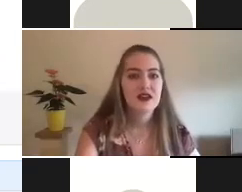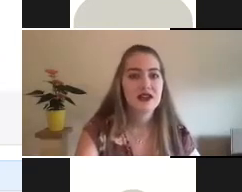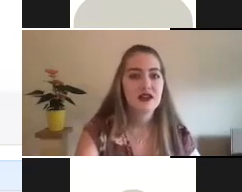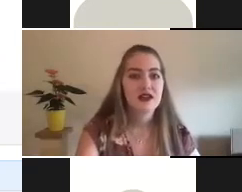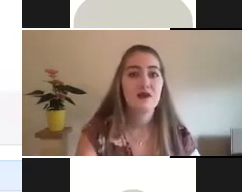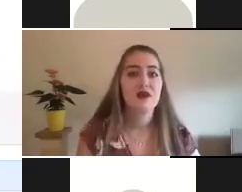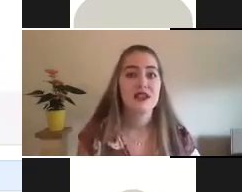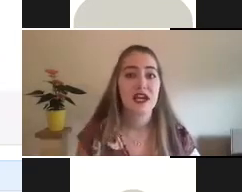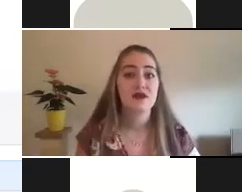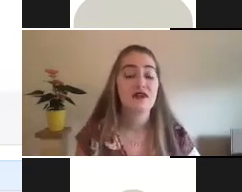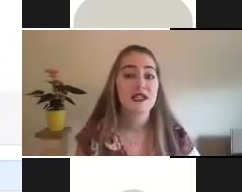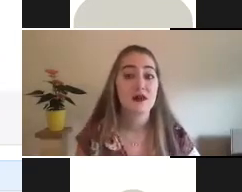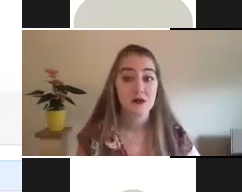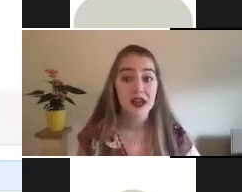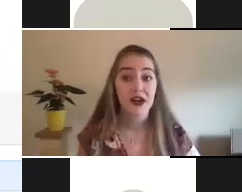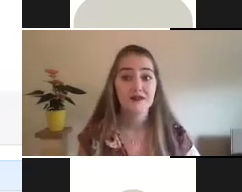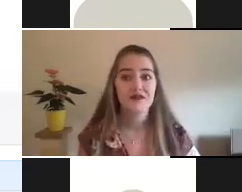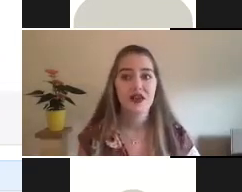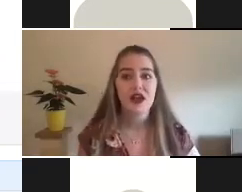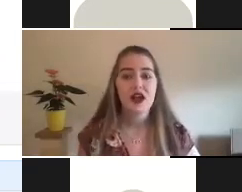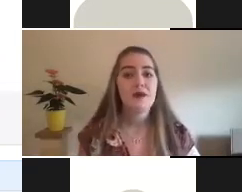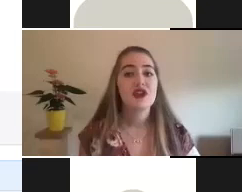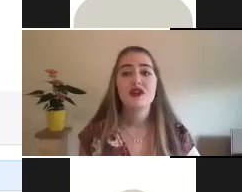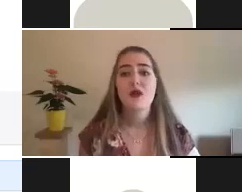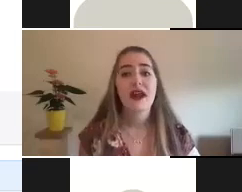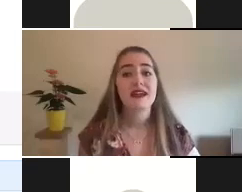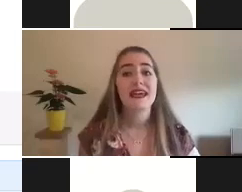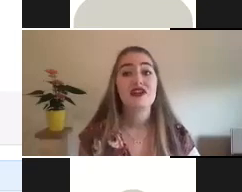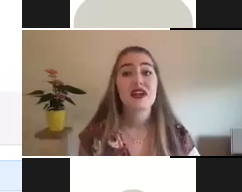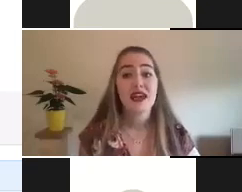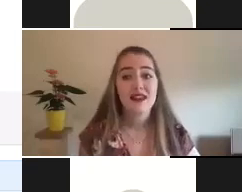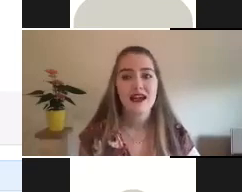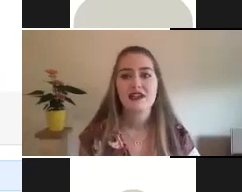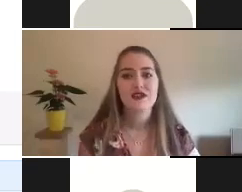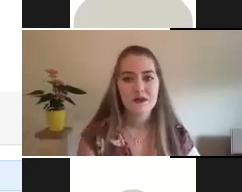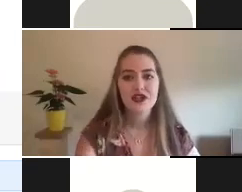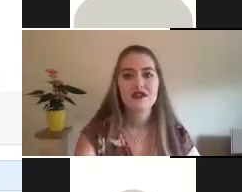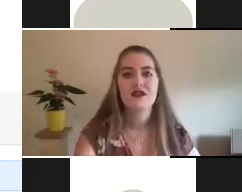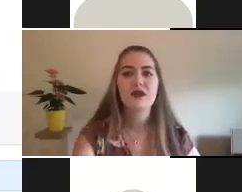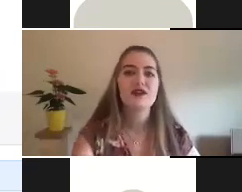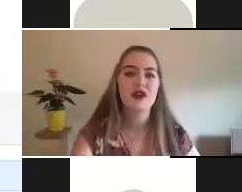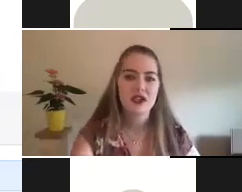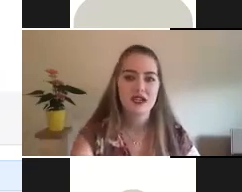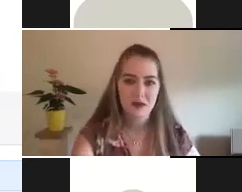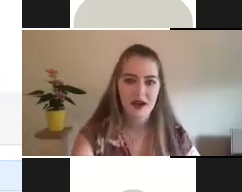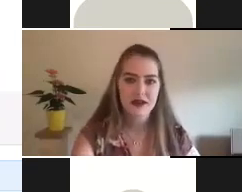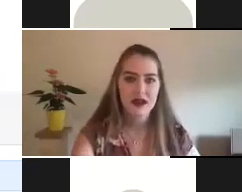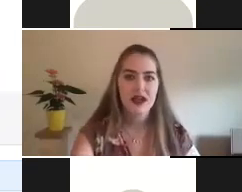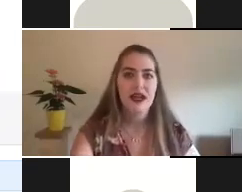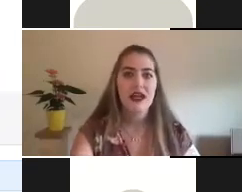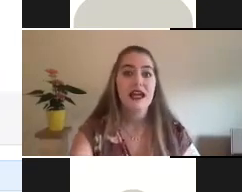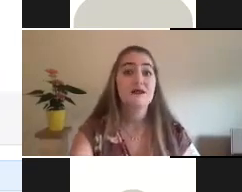So here's what it looks like when you schedule a Facebook premiere. Be sure to write an engaging headline and description so viewers know what to